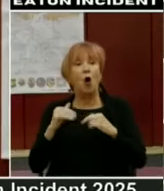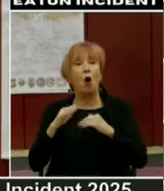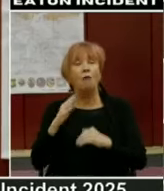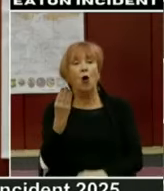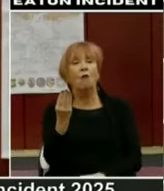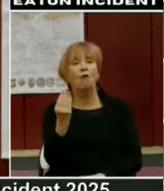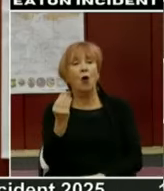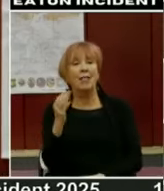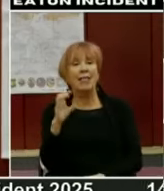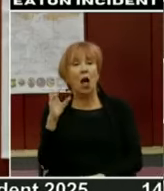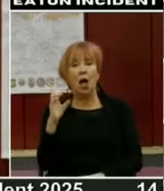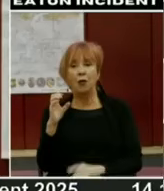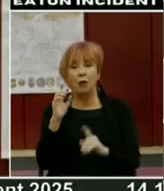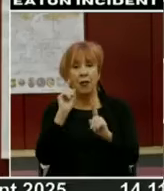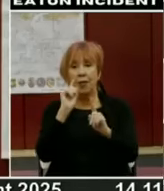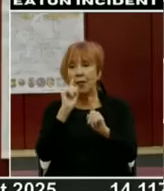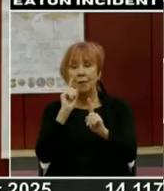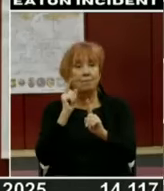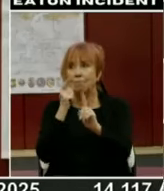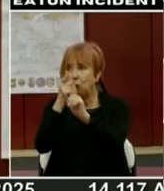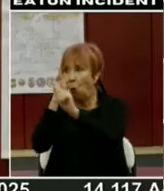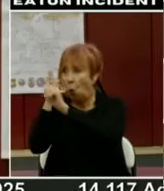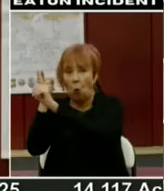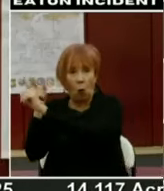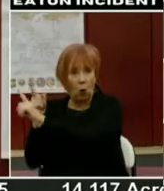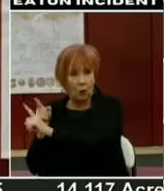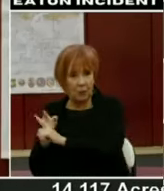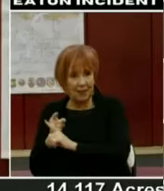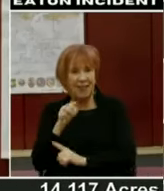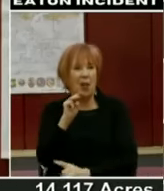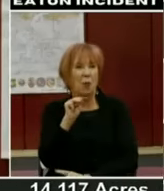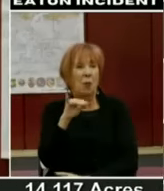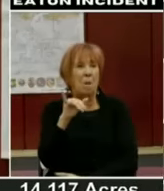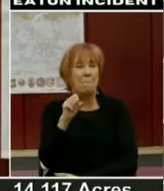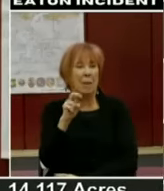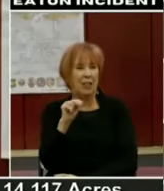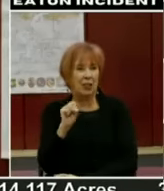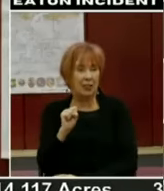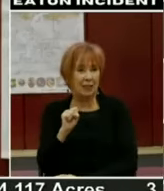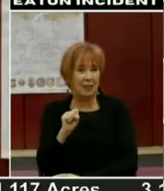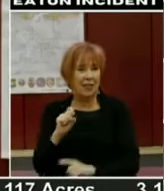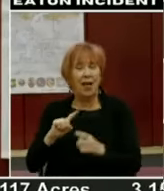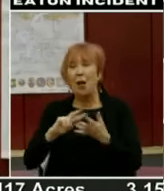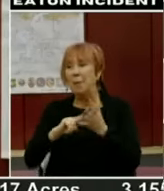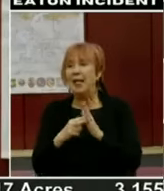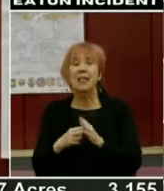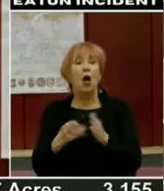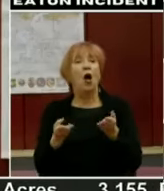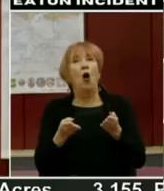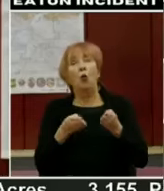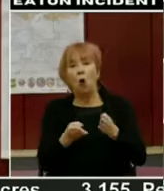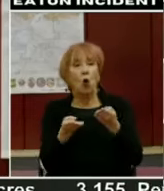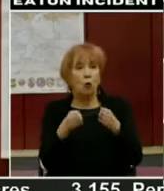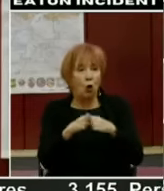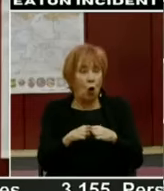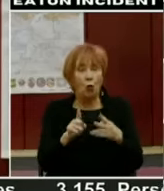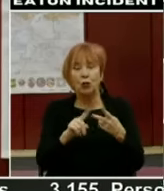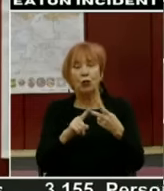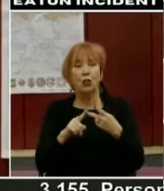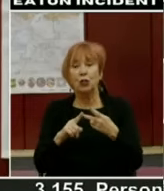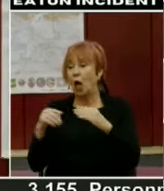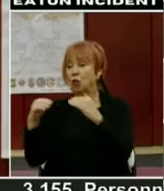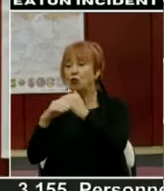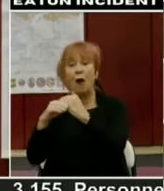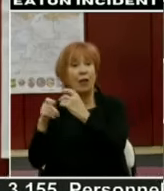1,400 missions in place. That includes hard road closures, traffic control